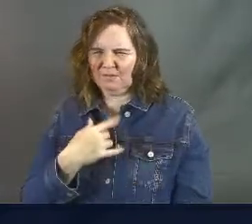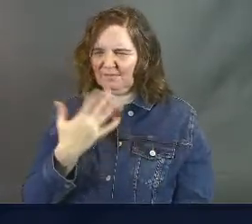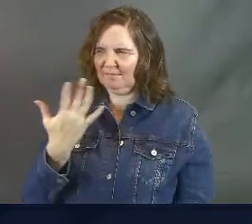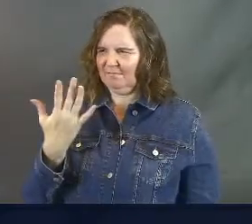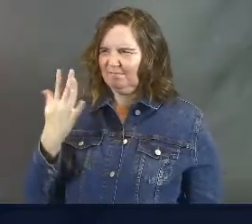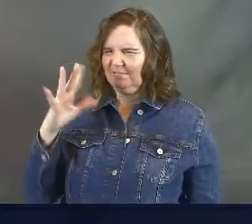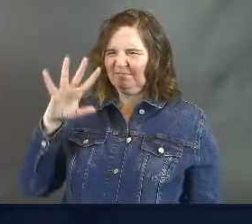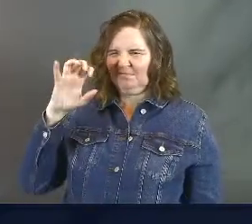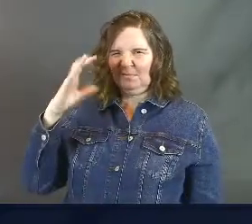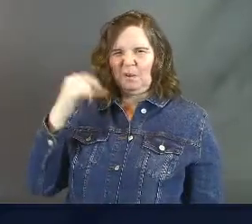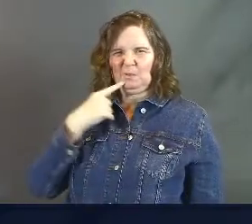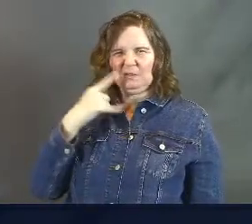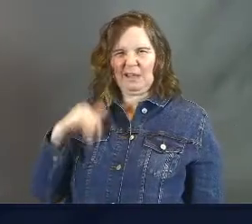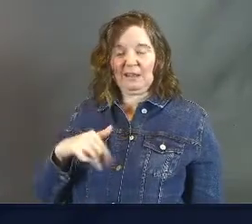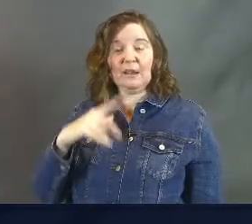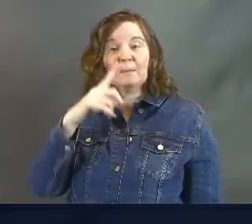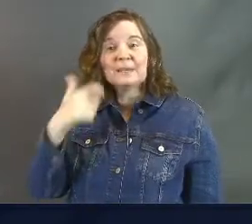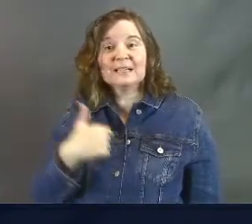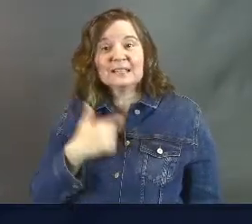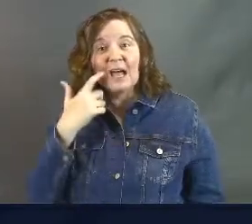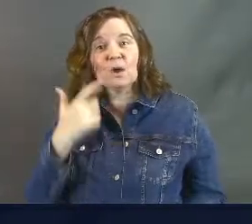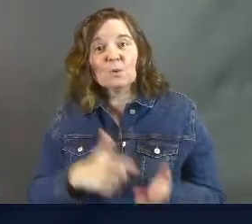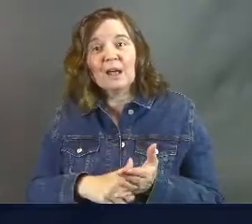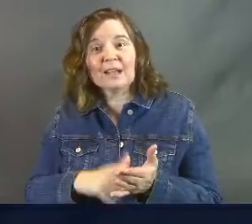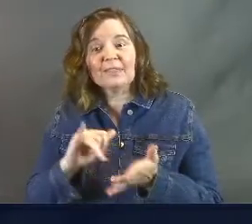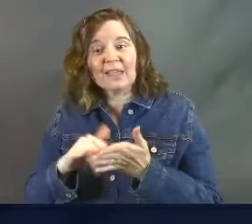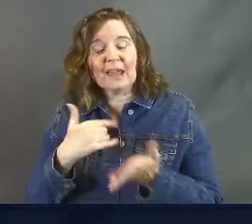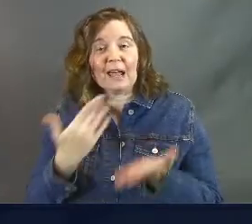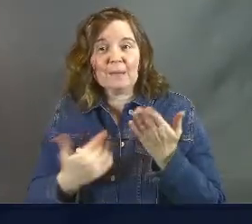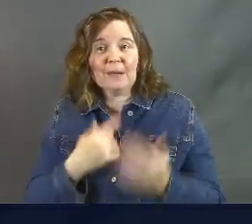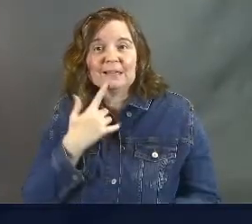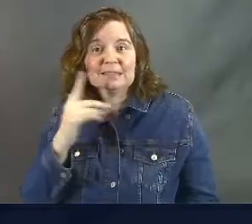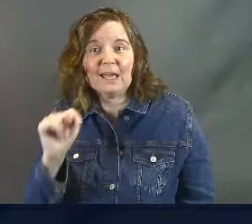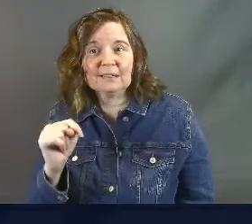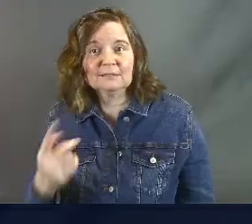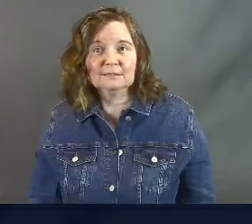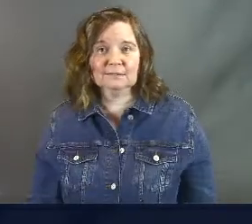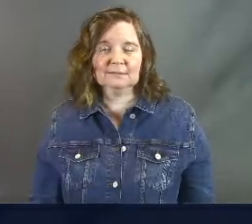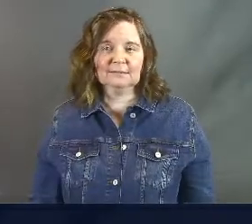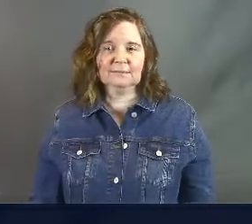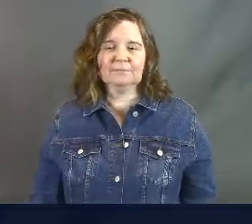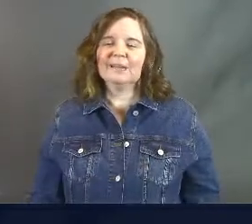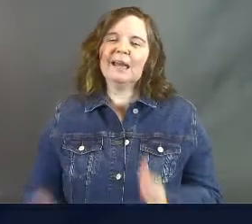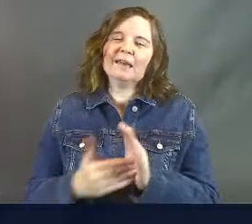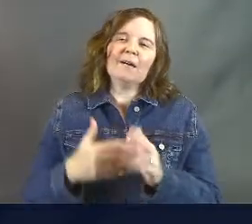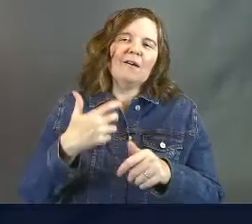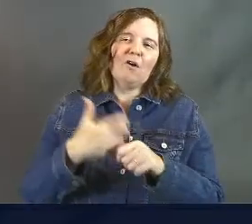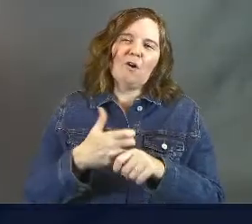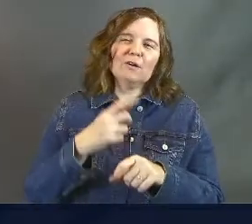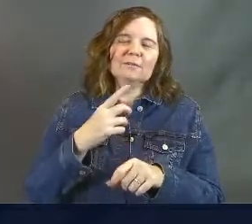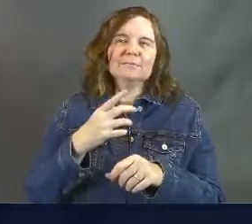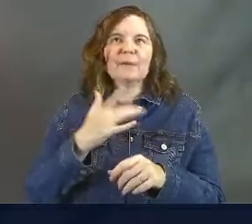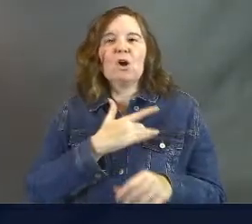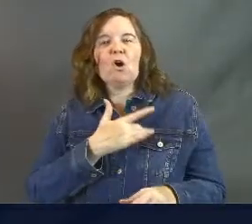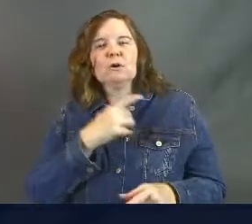that? It's because I recognized it that I might say it. And again, my heart's in the right place. What I'm trying to say